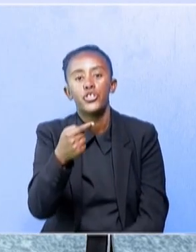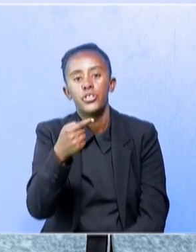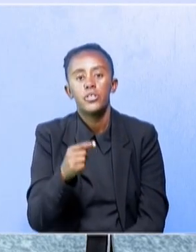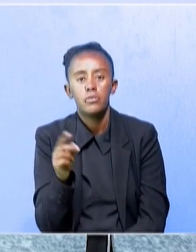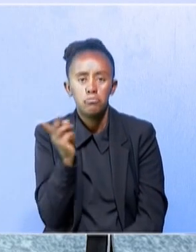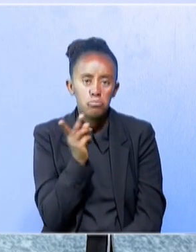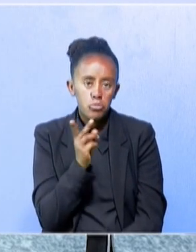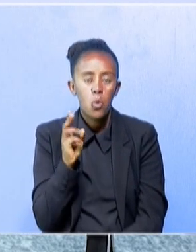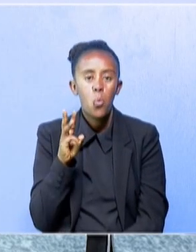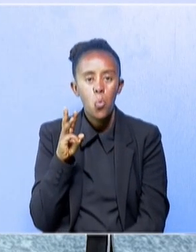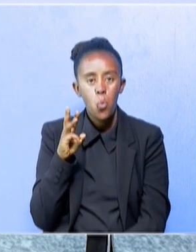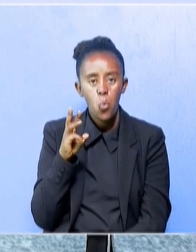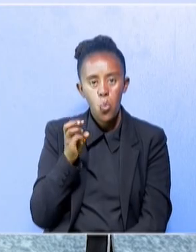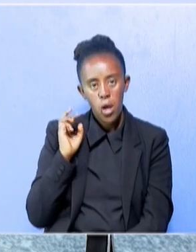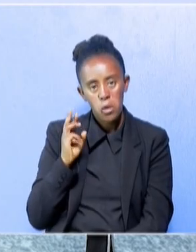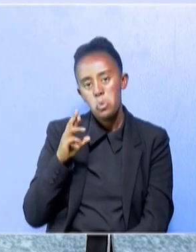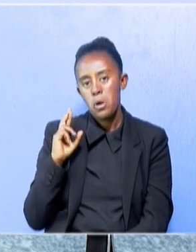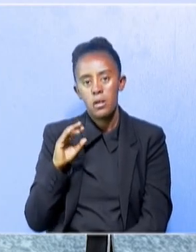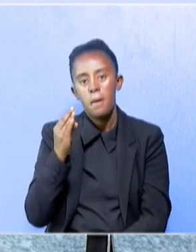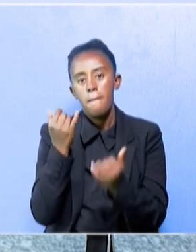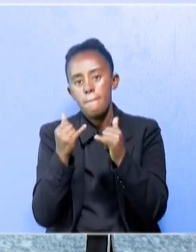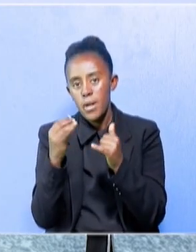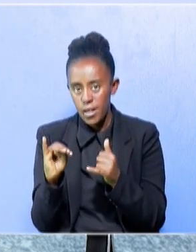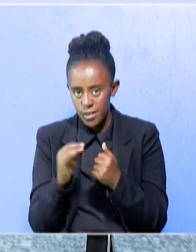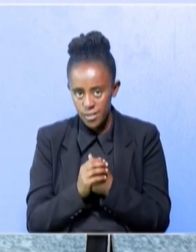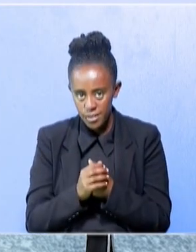or were playing. Again,